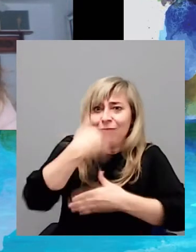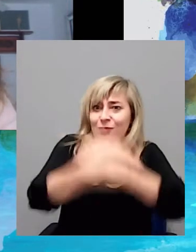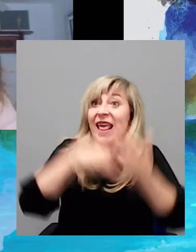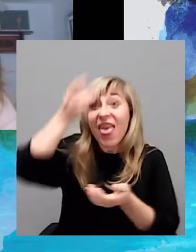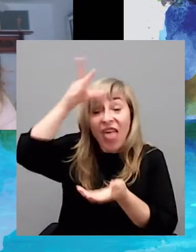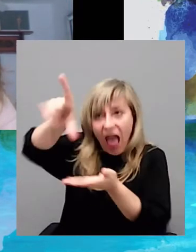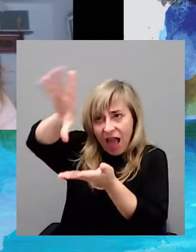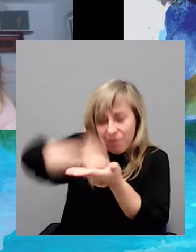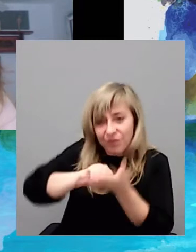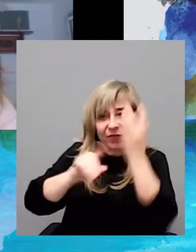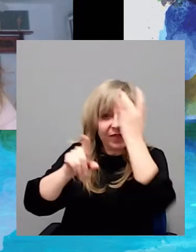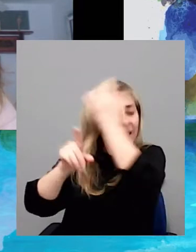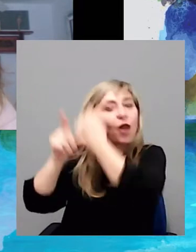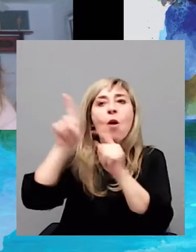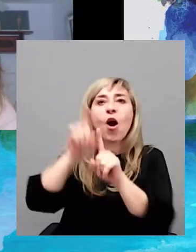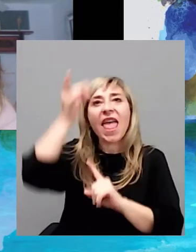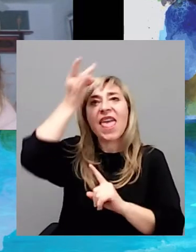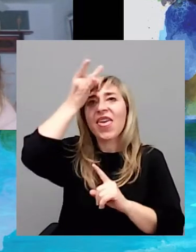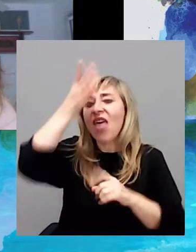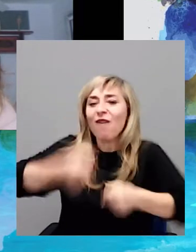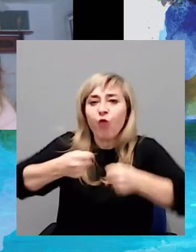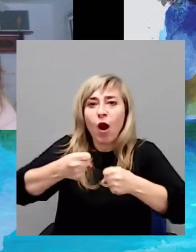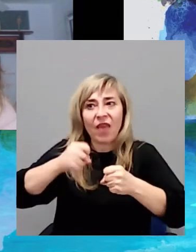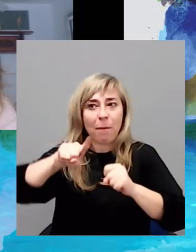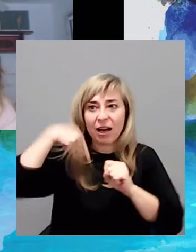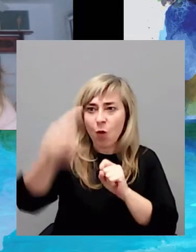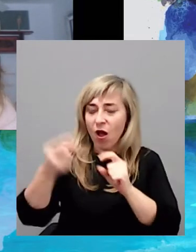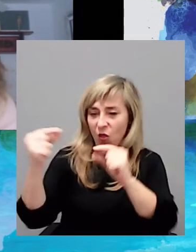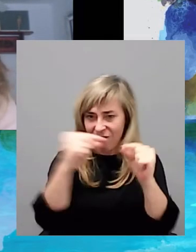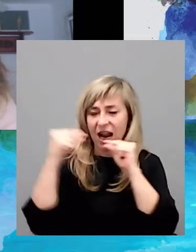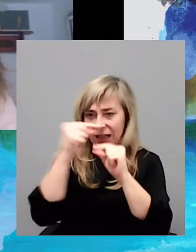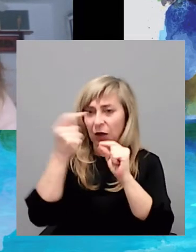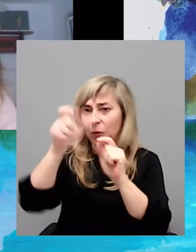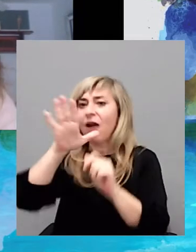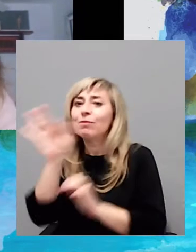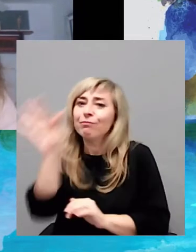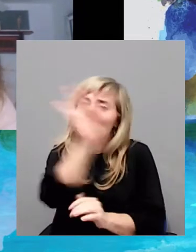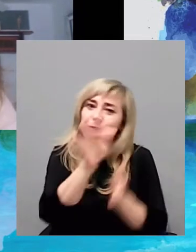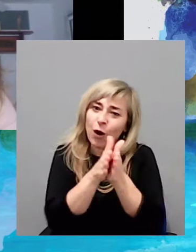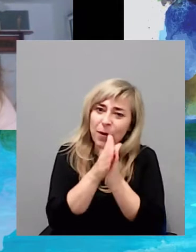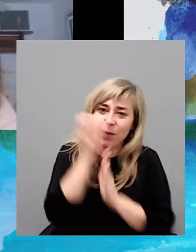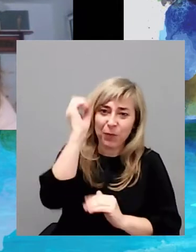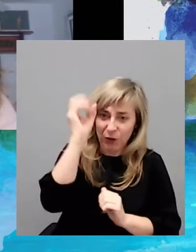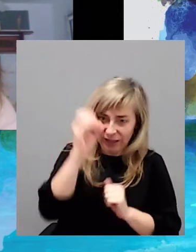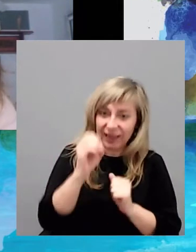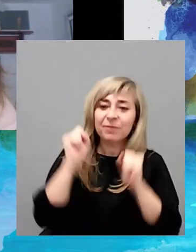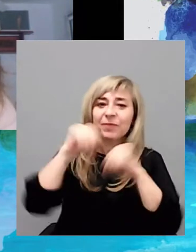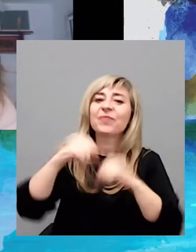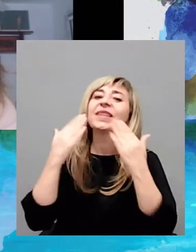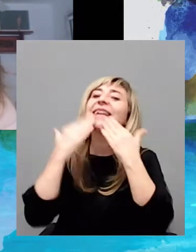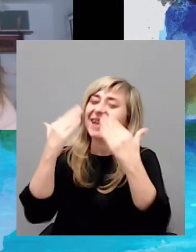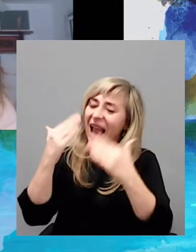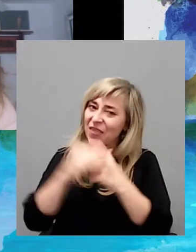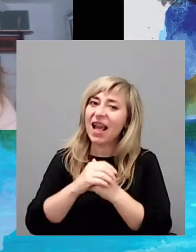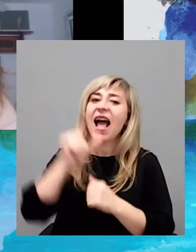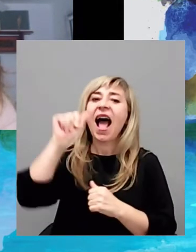idea, which I thought was really interesting for our discussion, and we'll move on to the next presenter. Thank you.